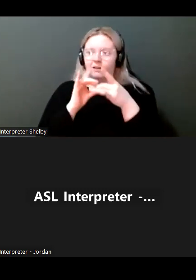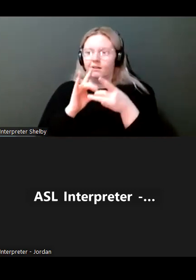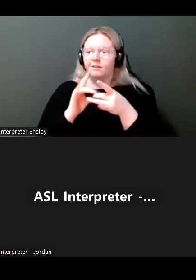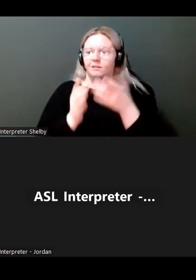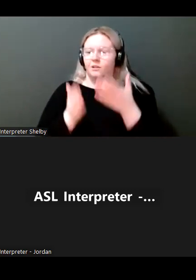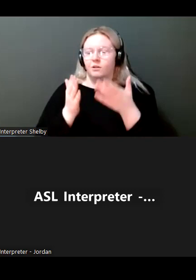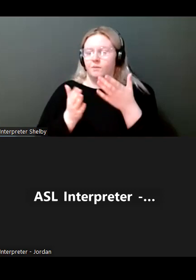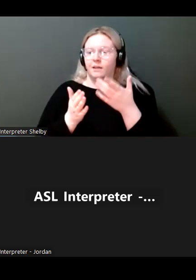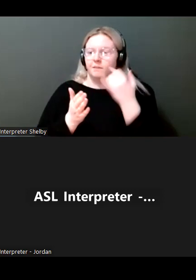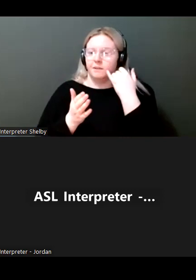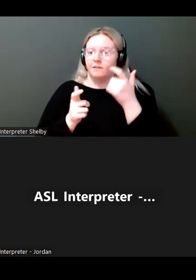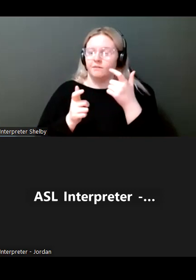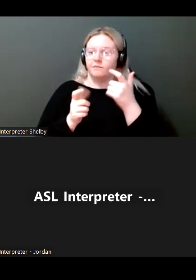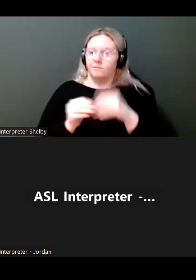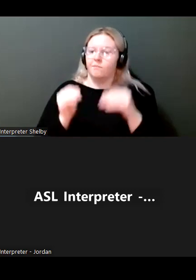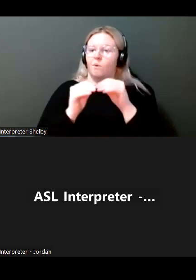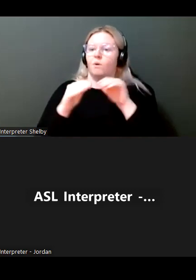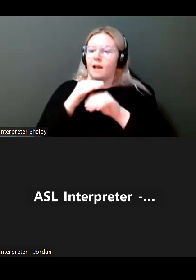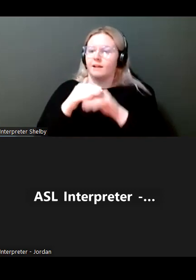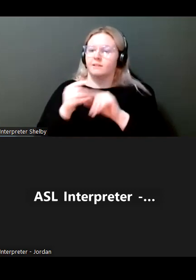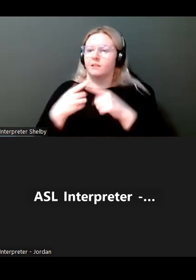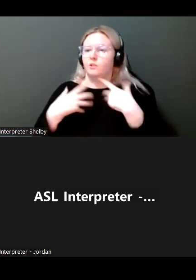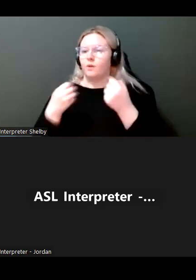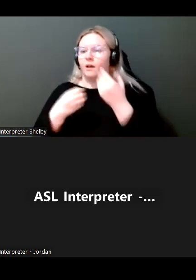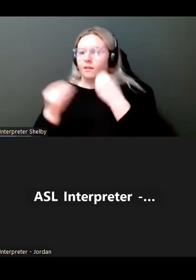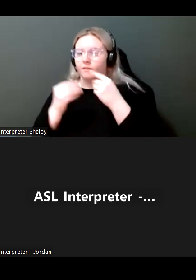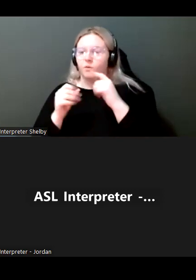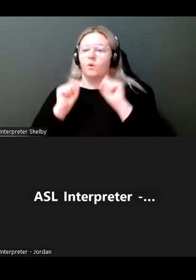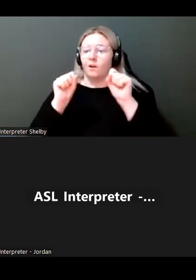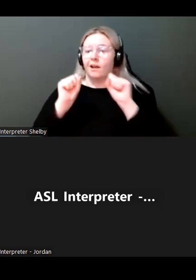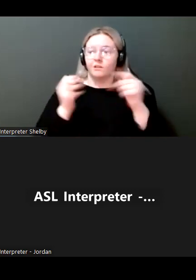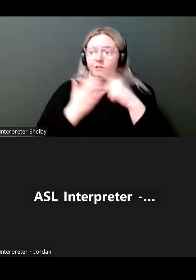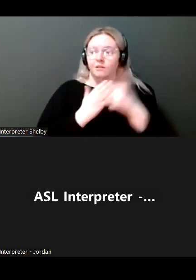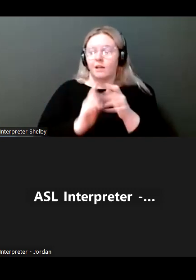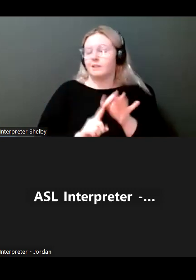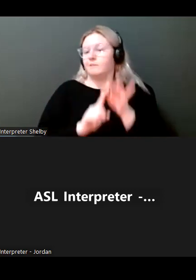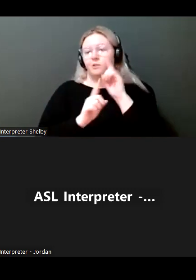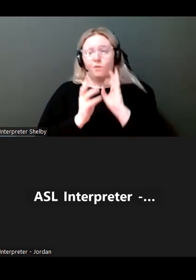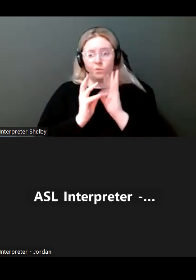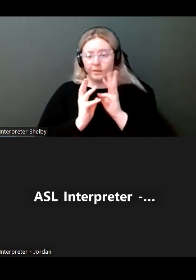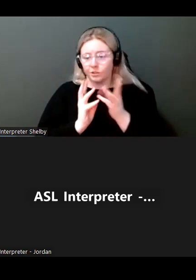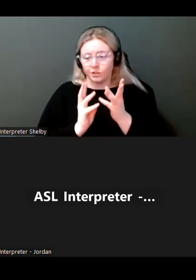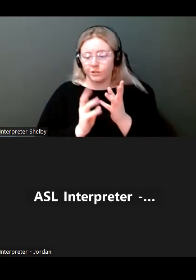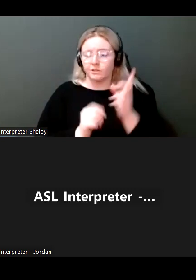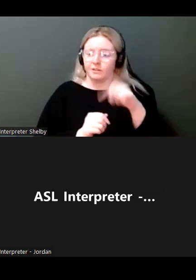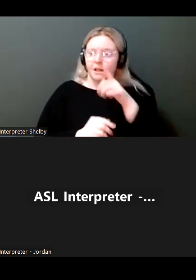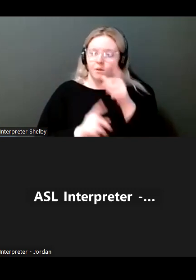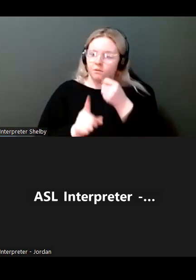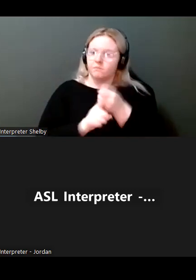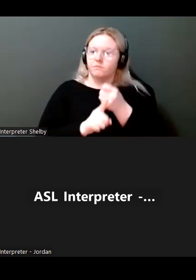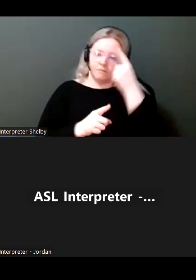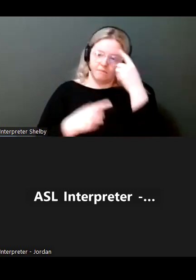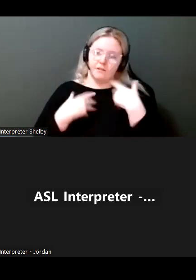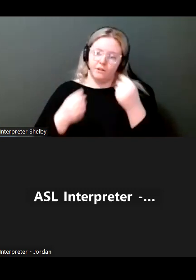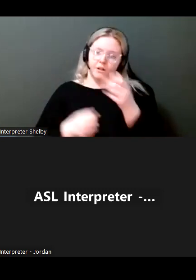increased access to healthy food or exercise programs, especially in the winter. Certainly those things can impact someone's mental health, and you know, it